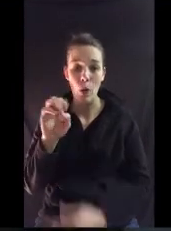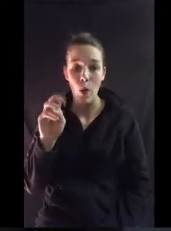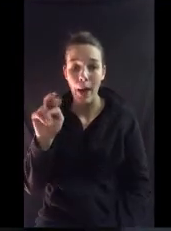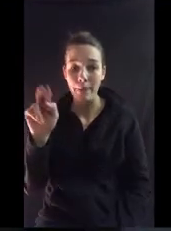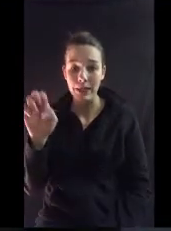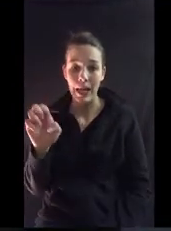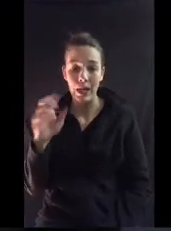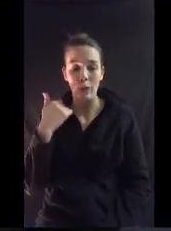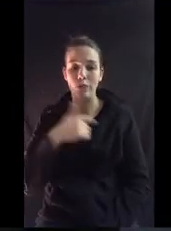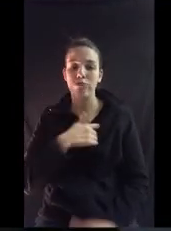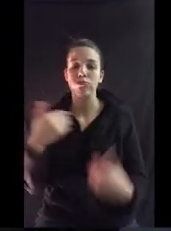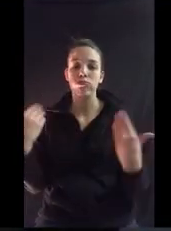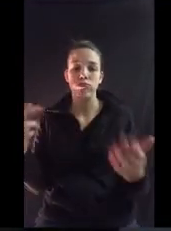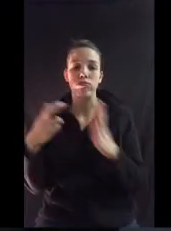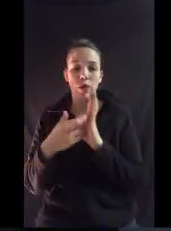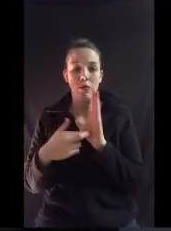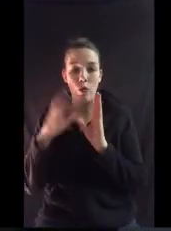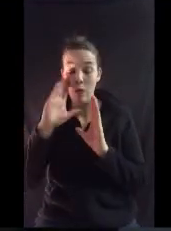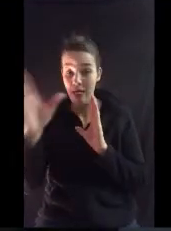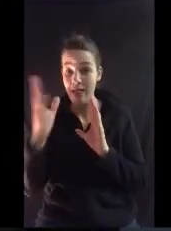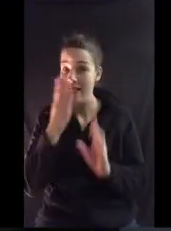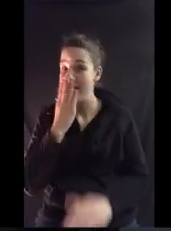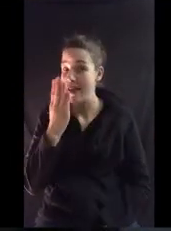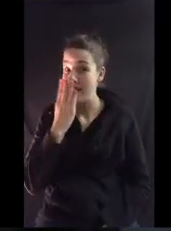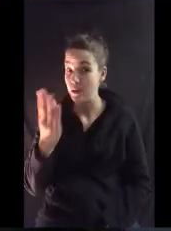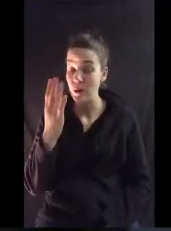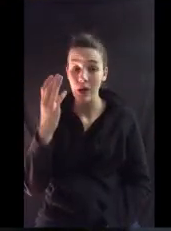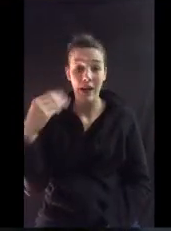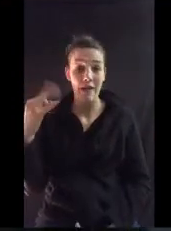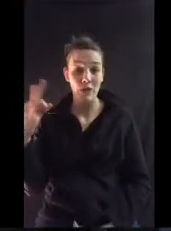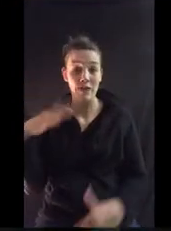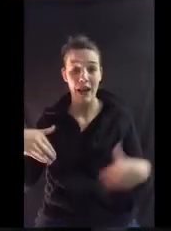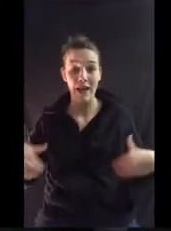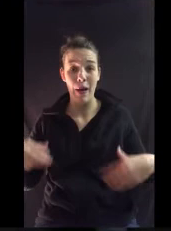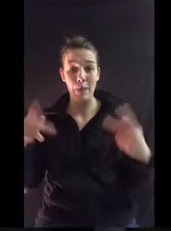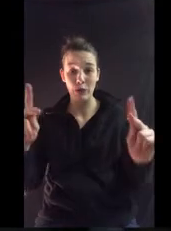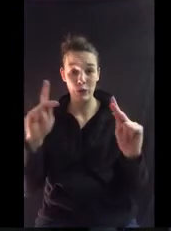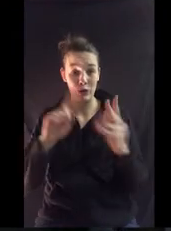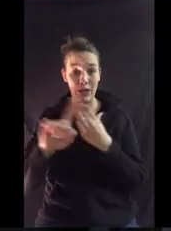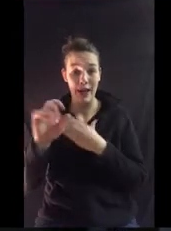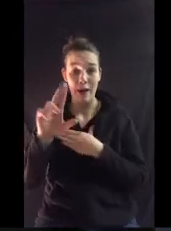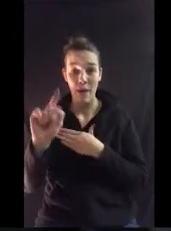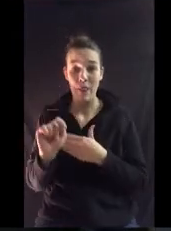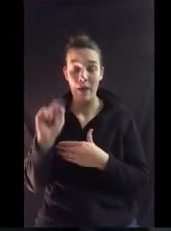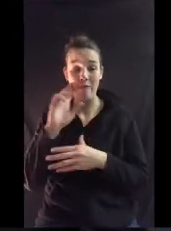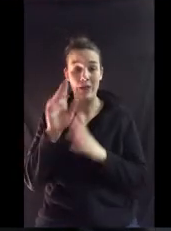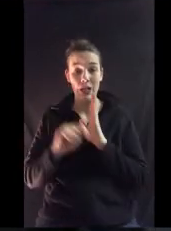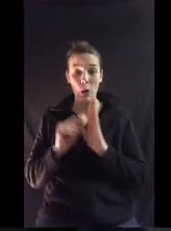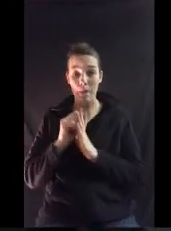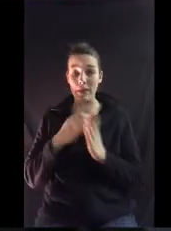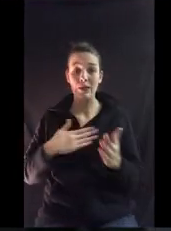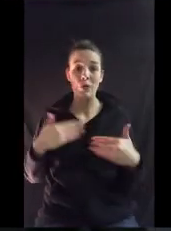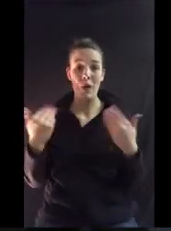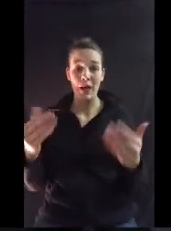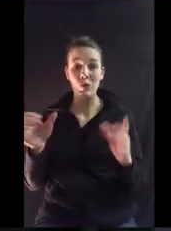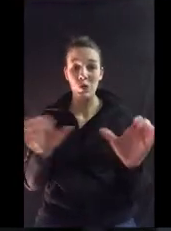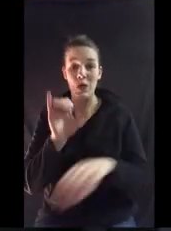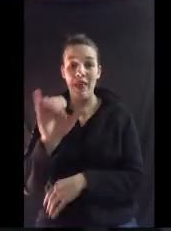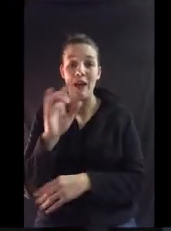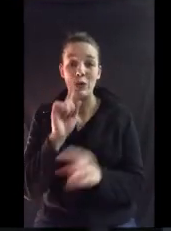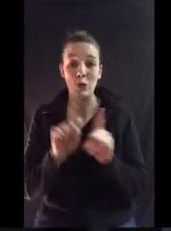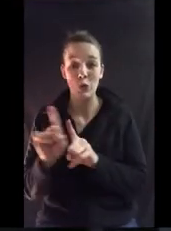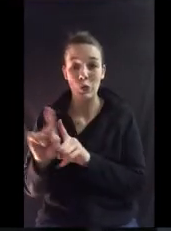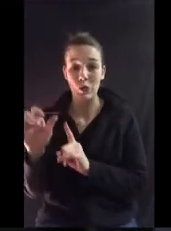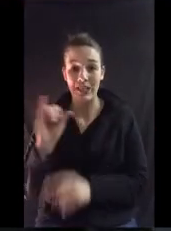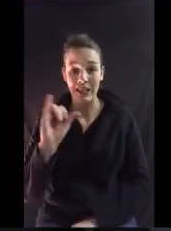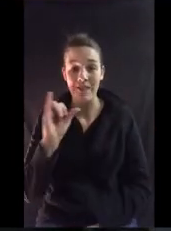that information on our website, and we'll get you registered. Thanks for all your work with that. If you've not had a chance to check out some of the videos, please do so